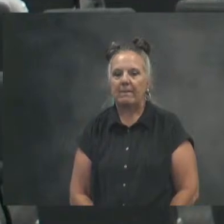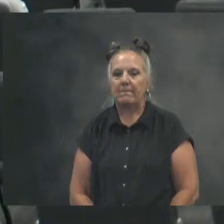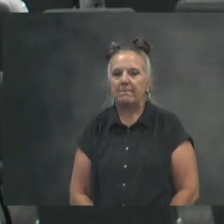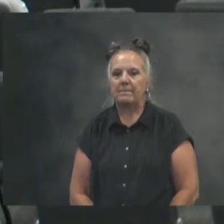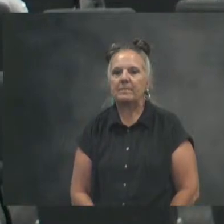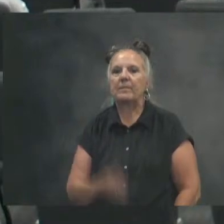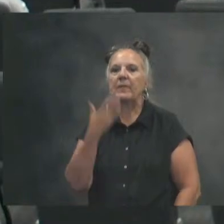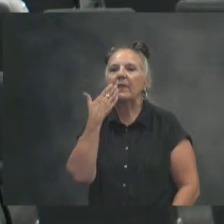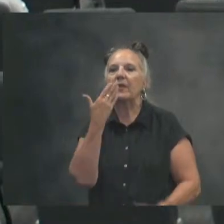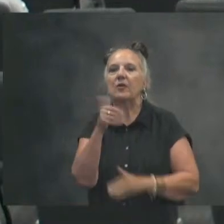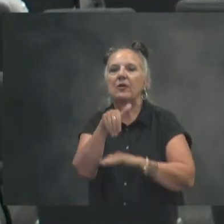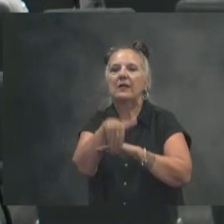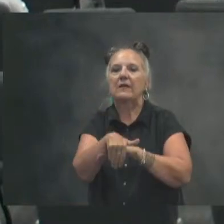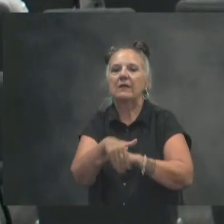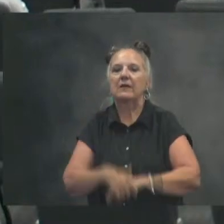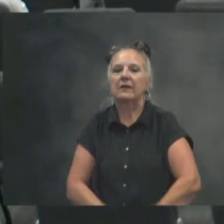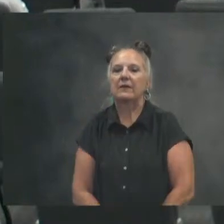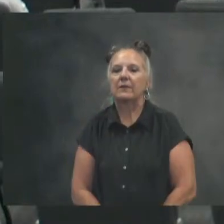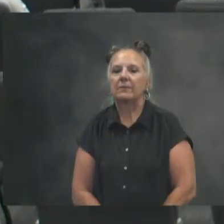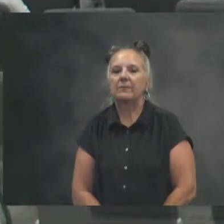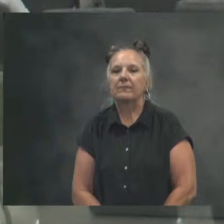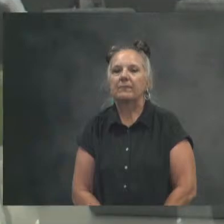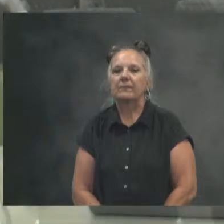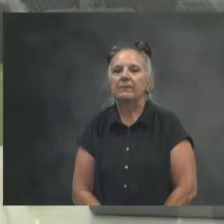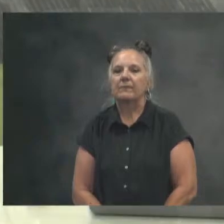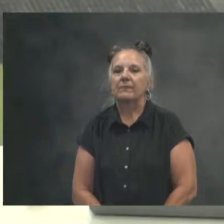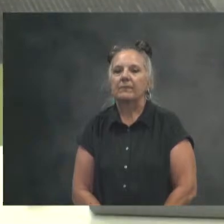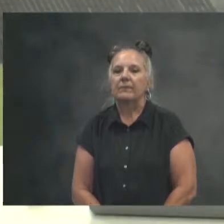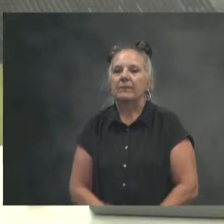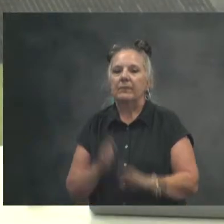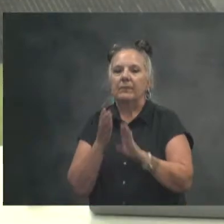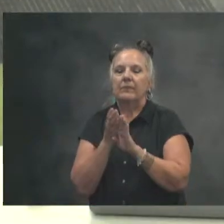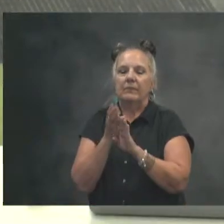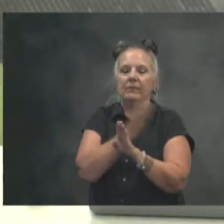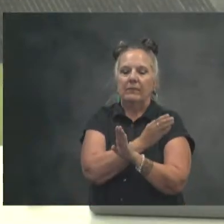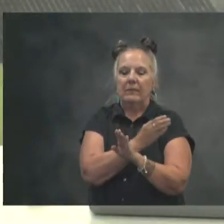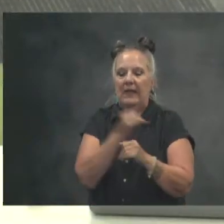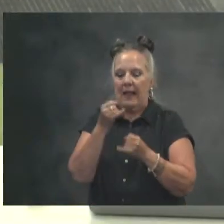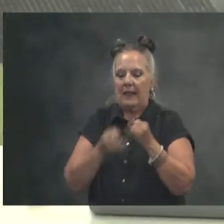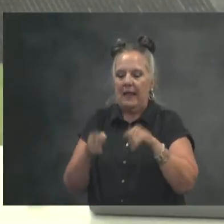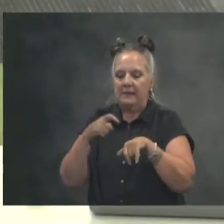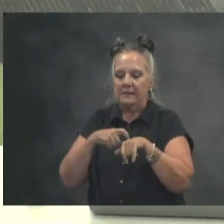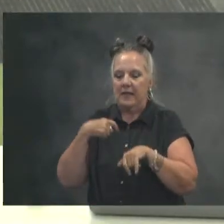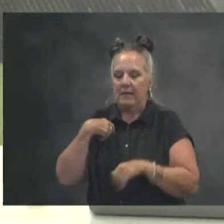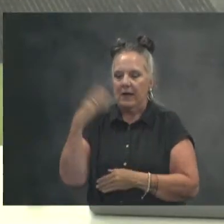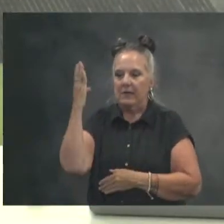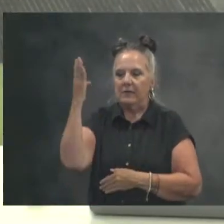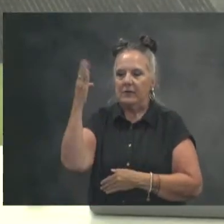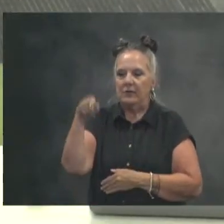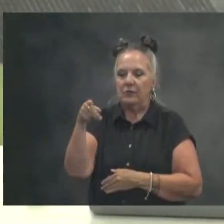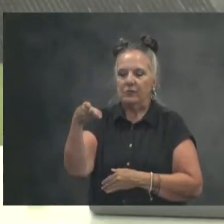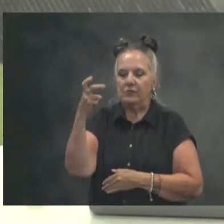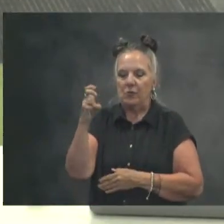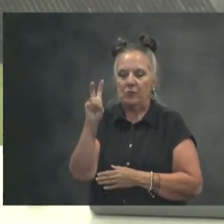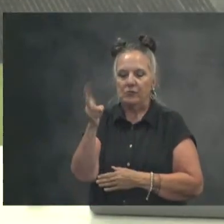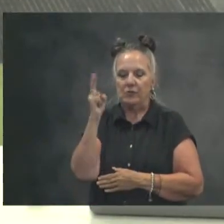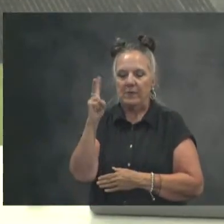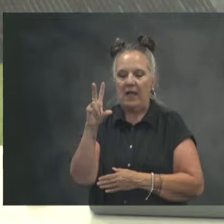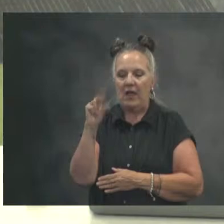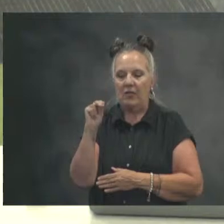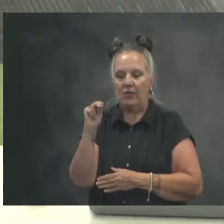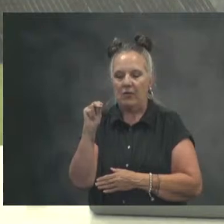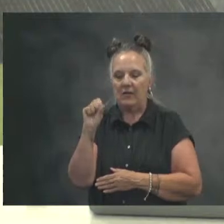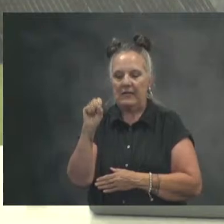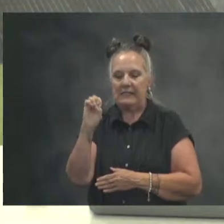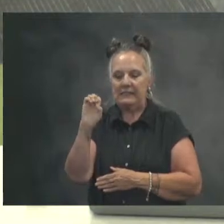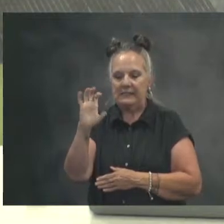Good evening, Mr. Porter. Preliminary matter before the case in chief. Last time I was speaking, you stole 2 minutes and 30 seconds of my free speech